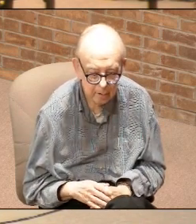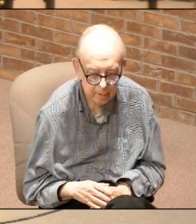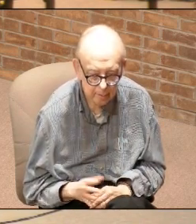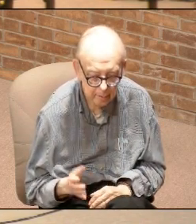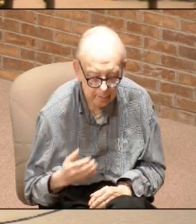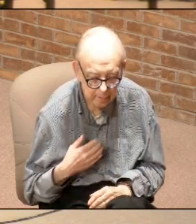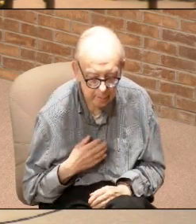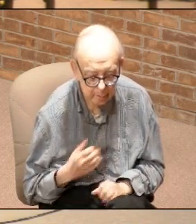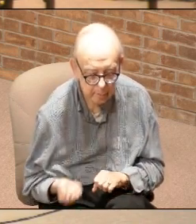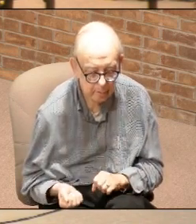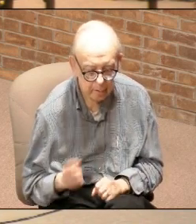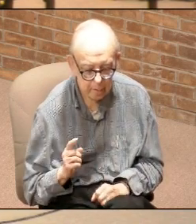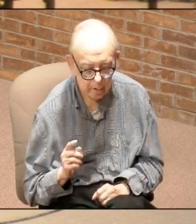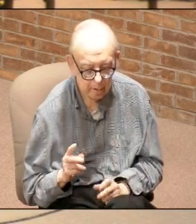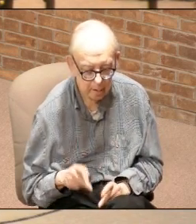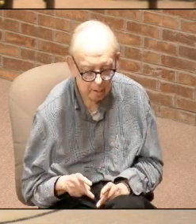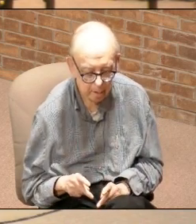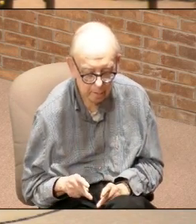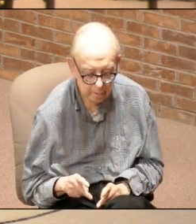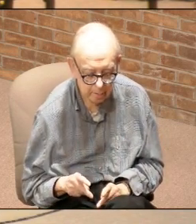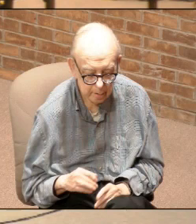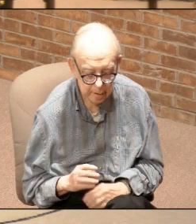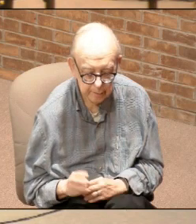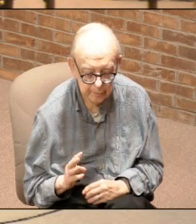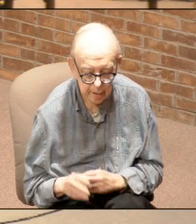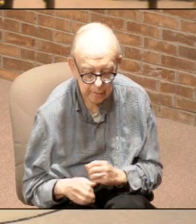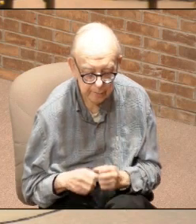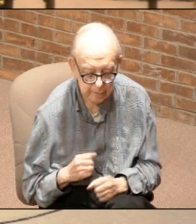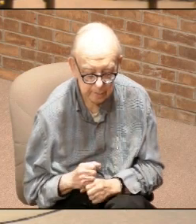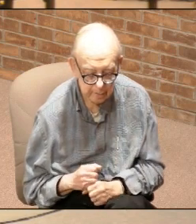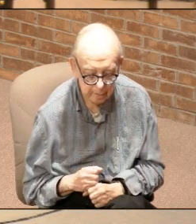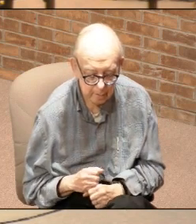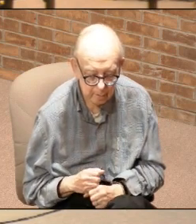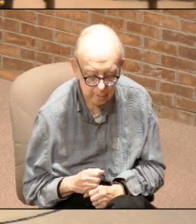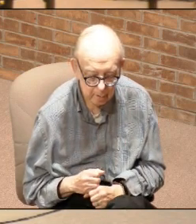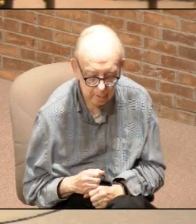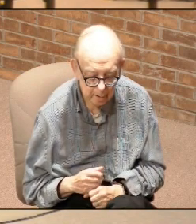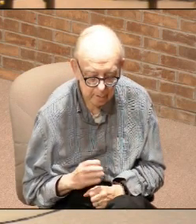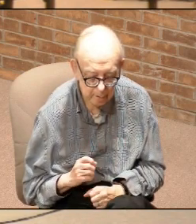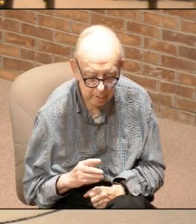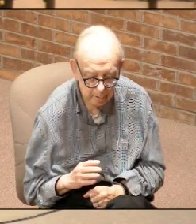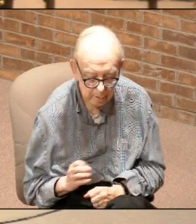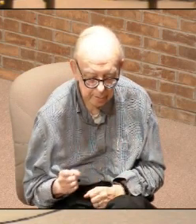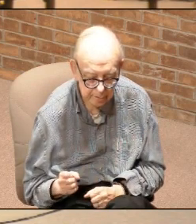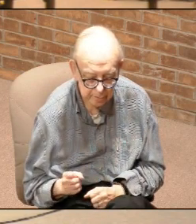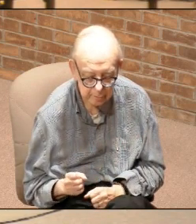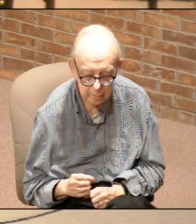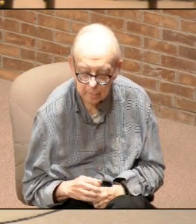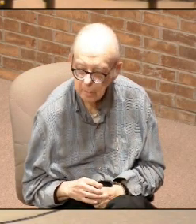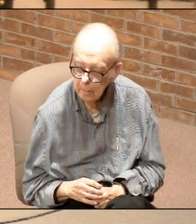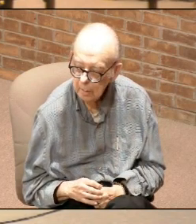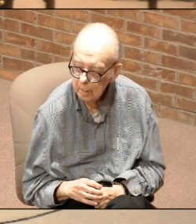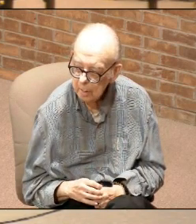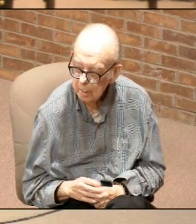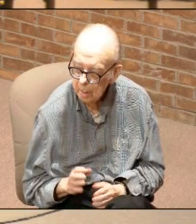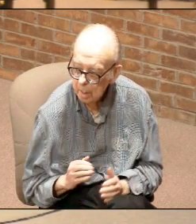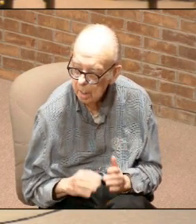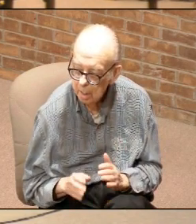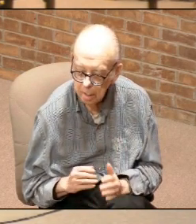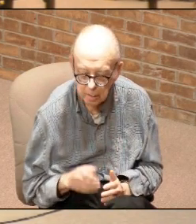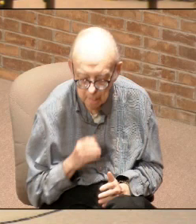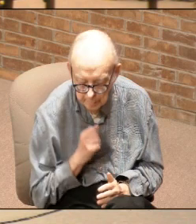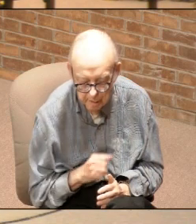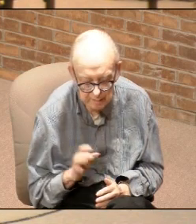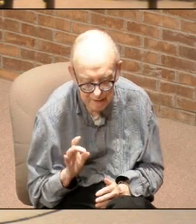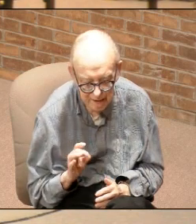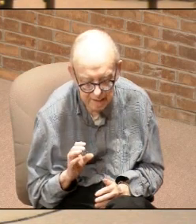they had baptized one person in five years and that was cecil henry who was uh basically about 80